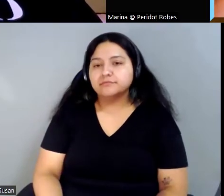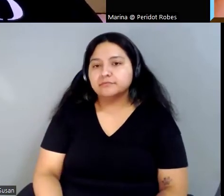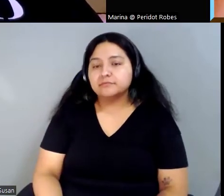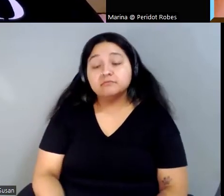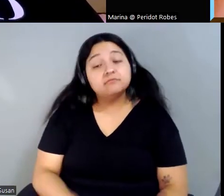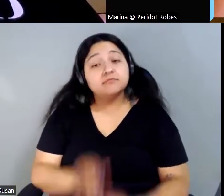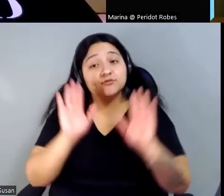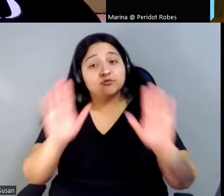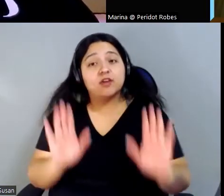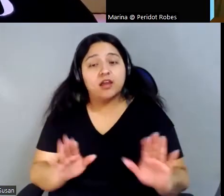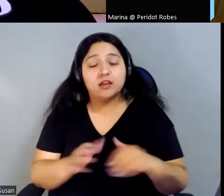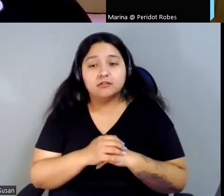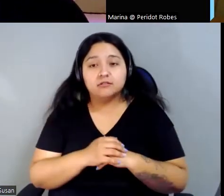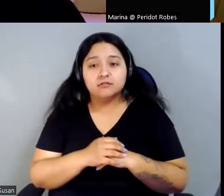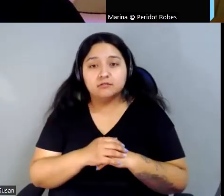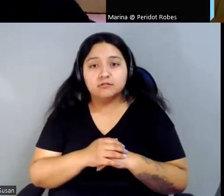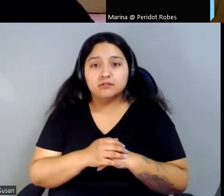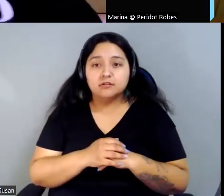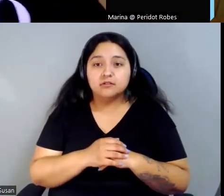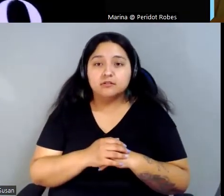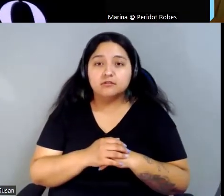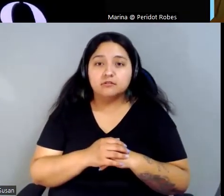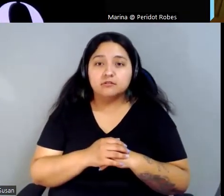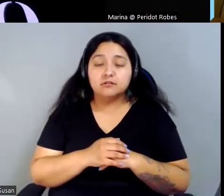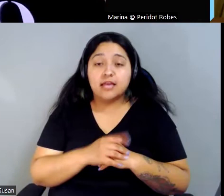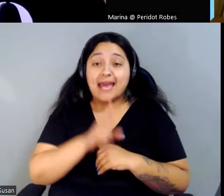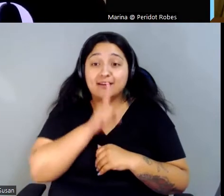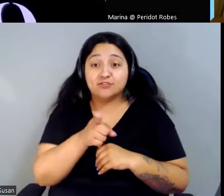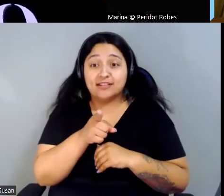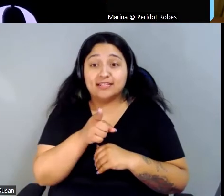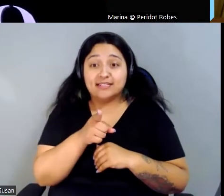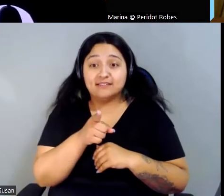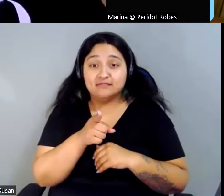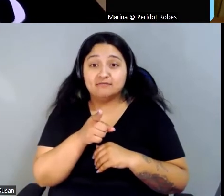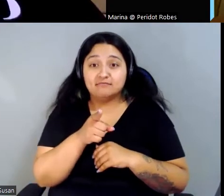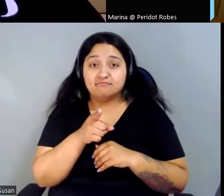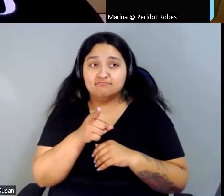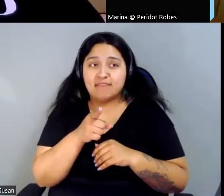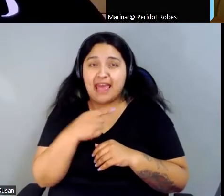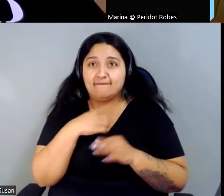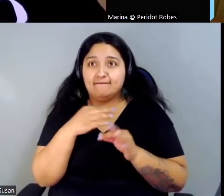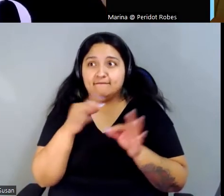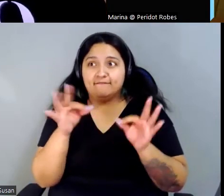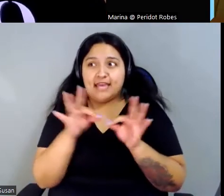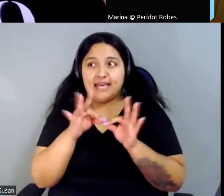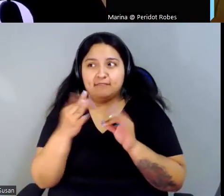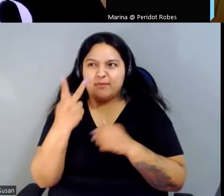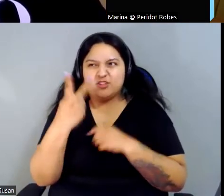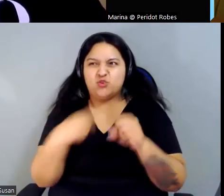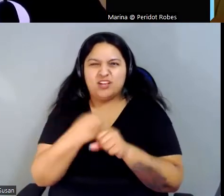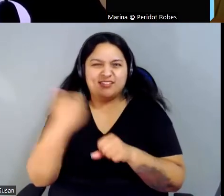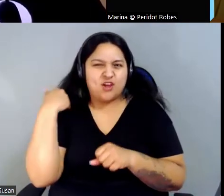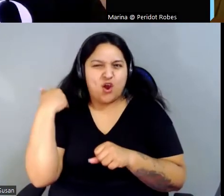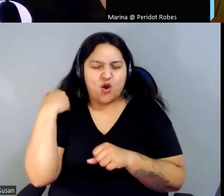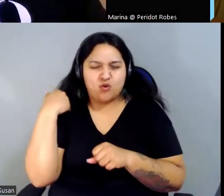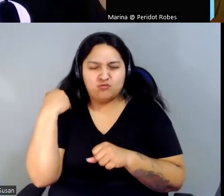great. I actually did fit. I actually did fit for period panties like 2 years ago. I don't know who the client was,